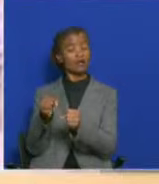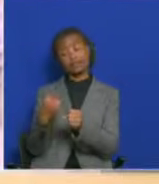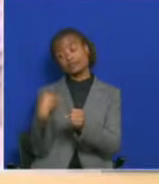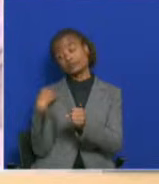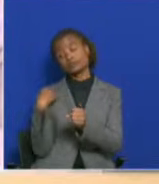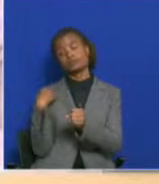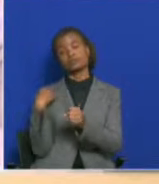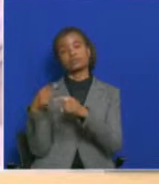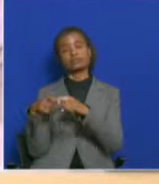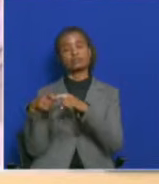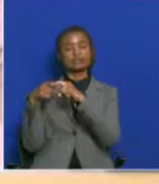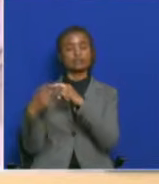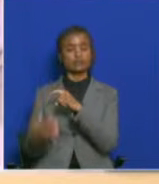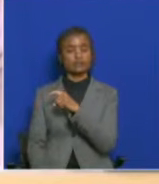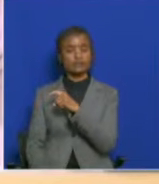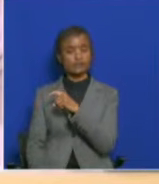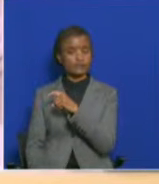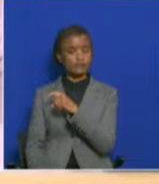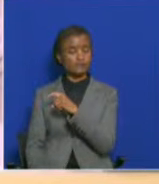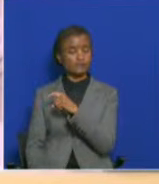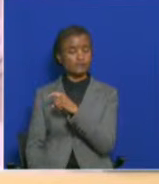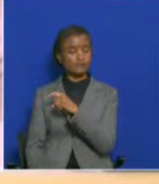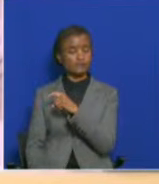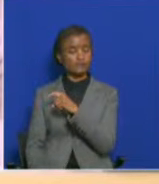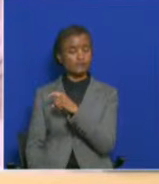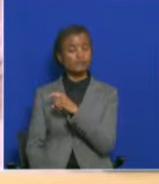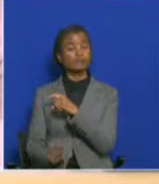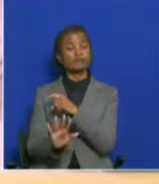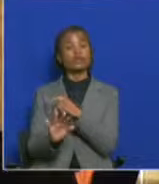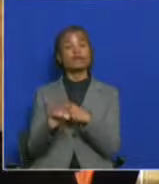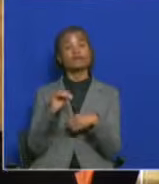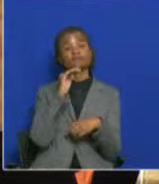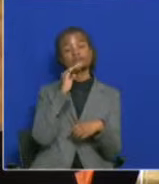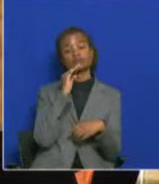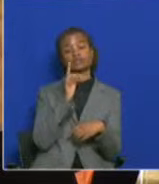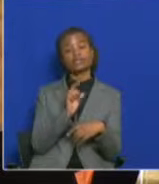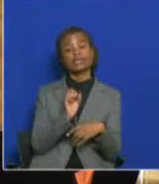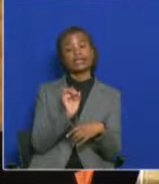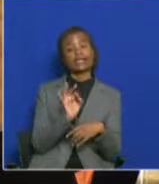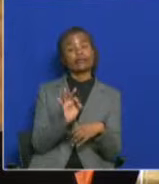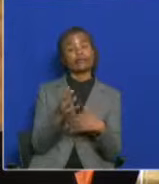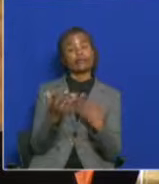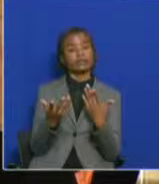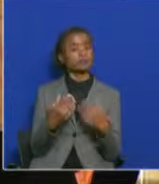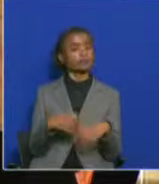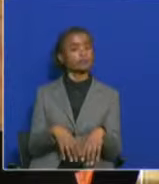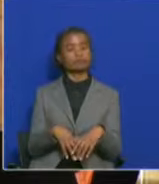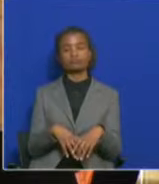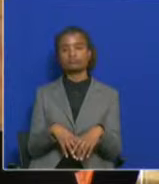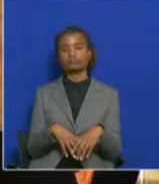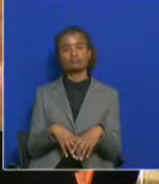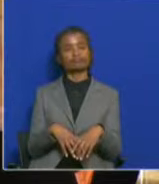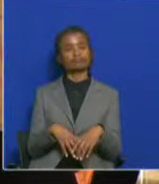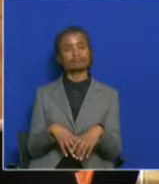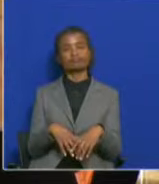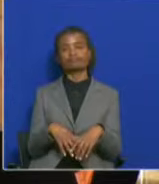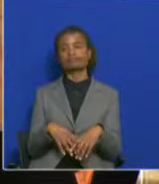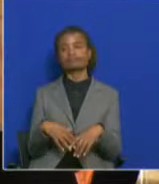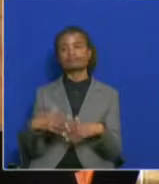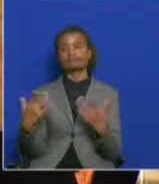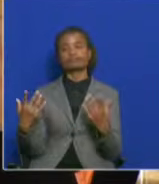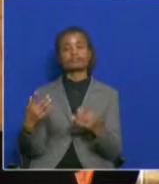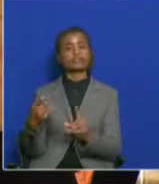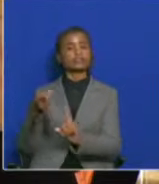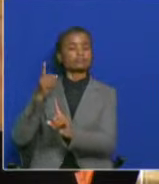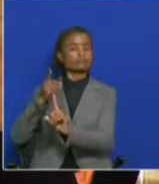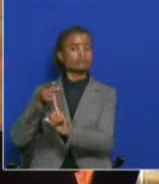If there had been some law enforcement or some action taken by General Khan, perhaps something would have happened sooner. Again, General Khan might have